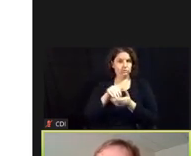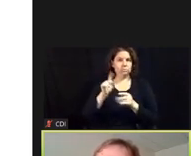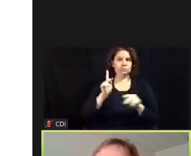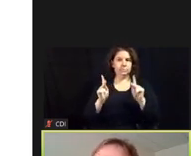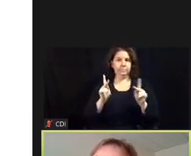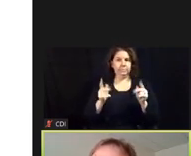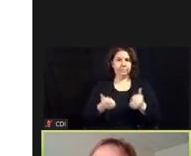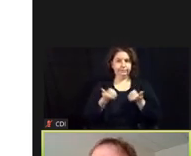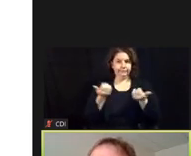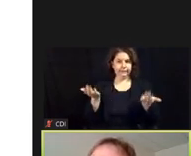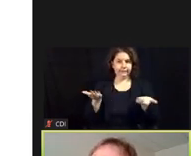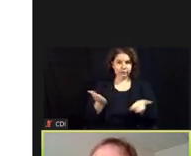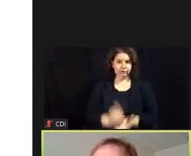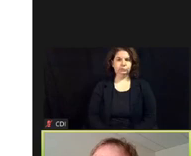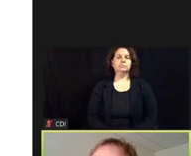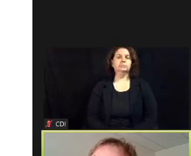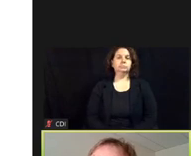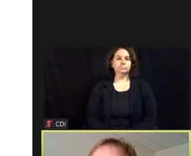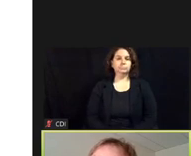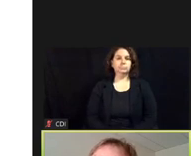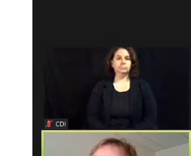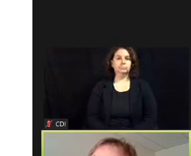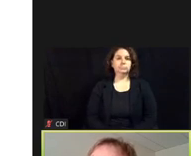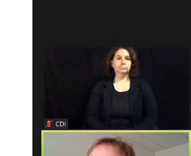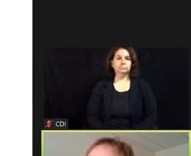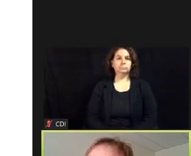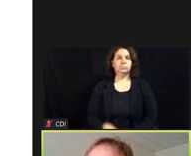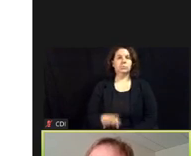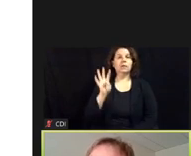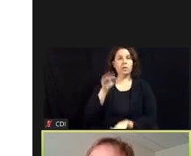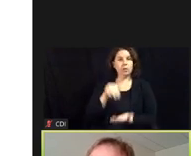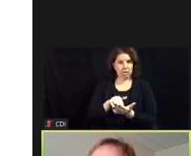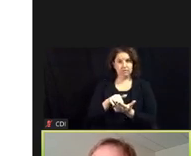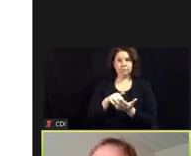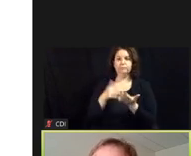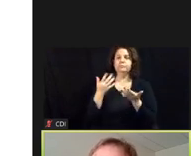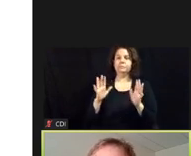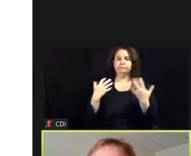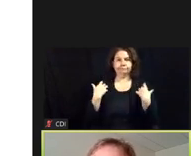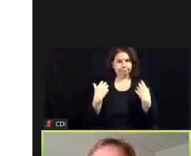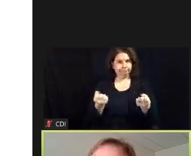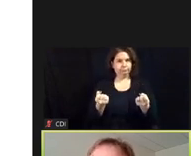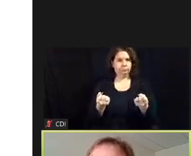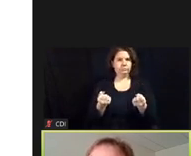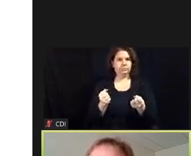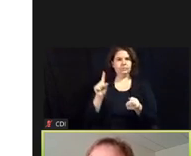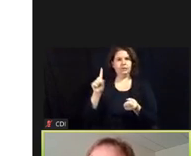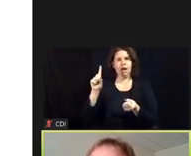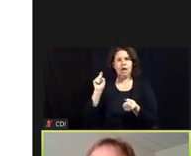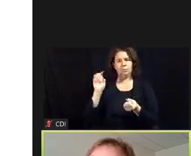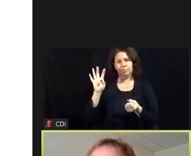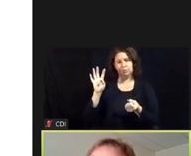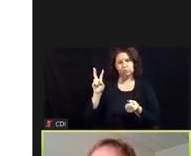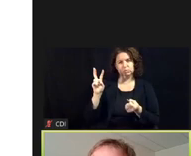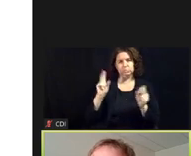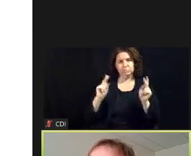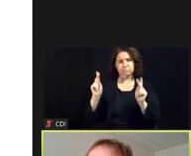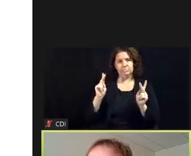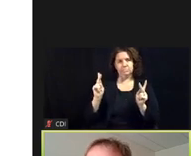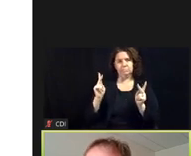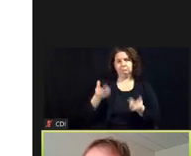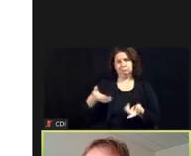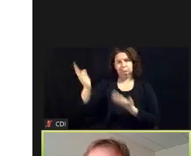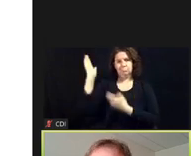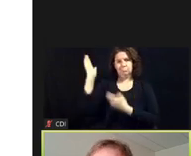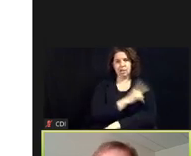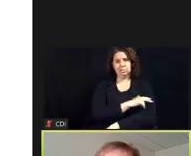Over almost 4,000 have recovered from COVID-19. We have 142 people who have ever been hospitalized in the county, 73